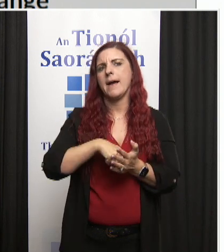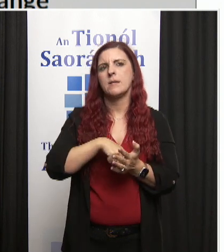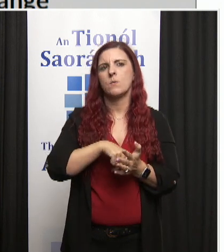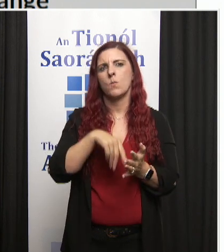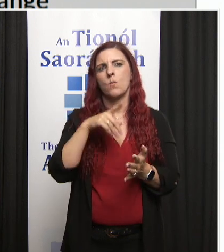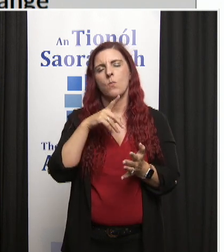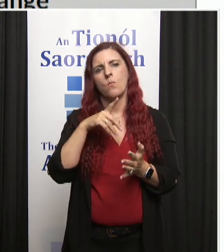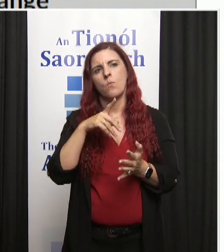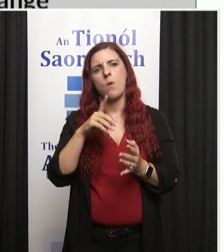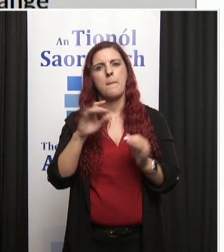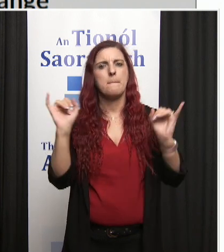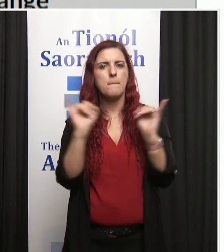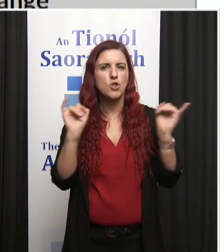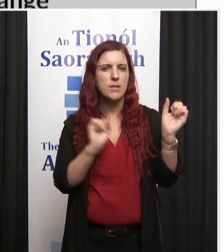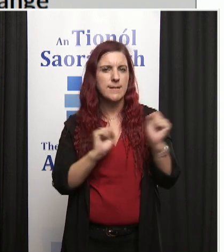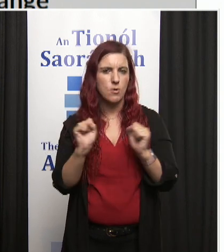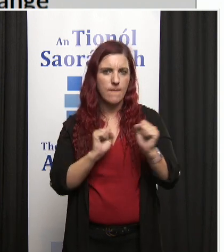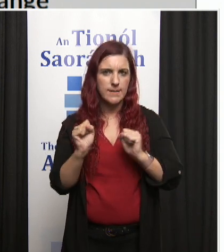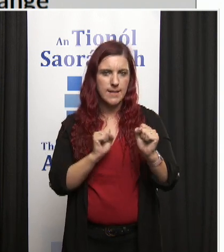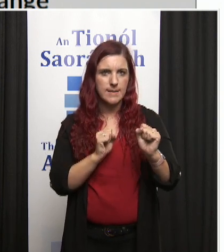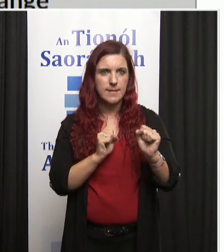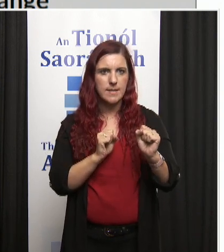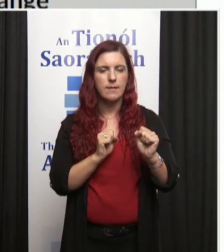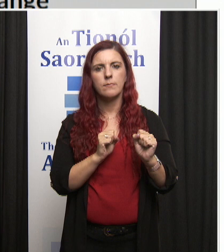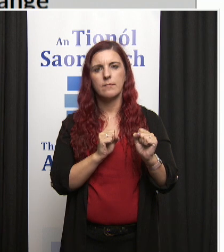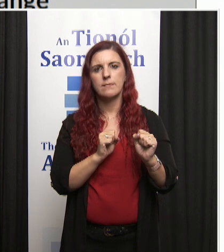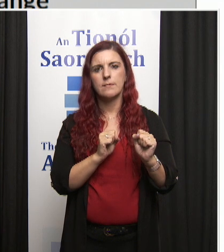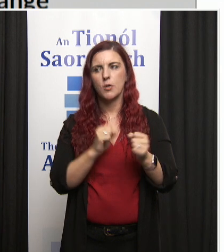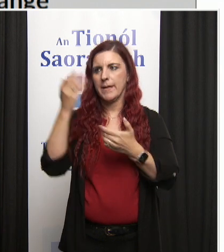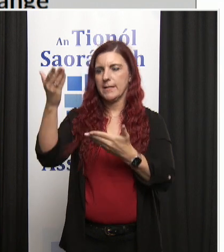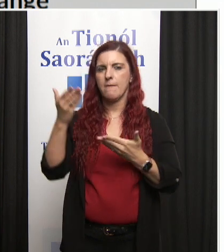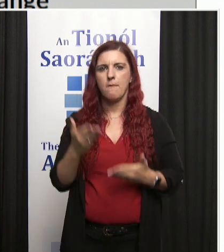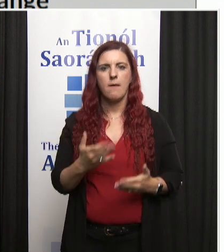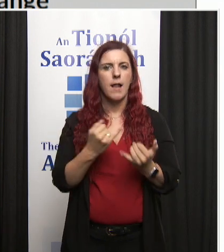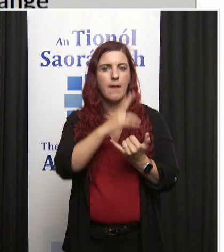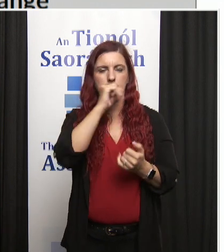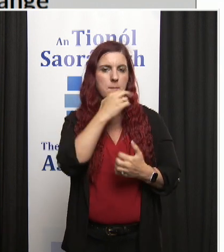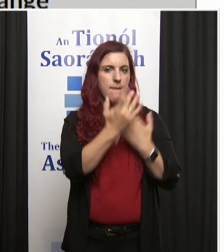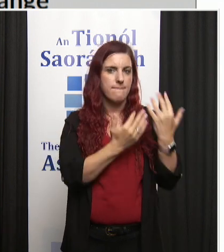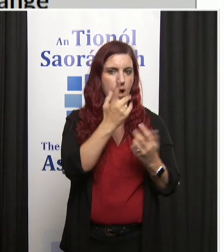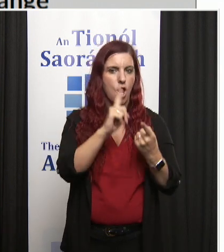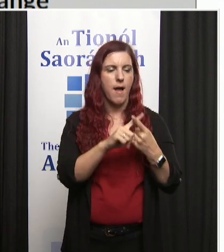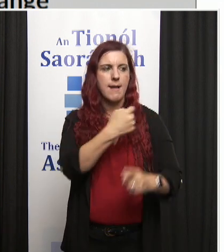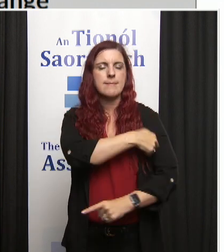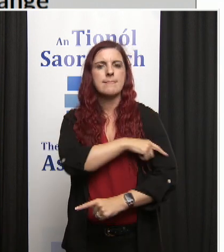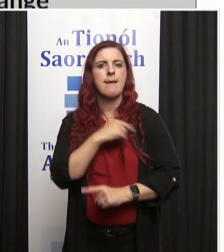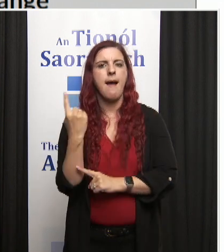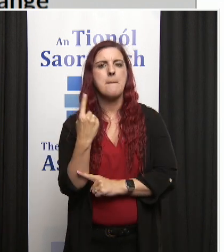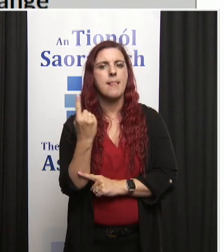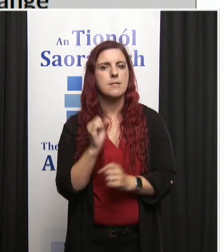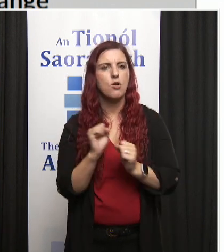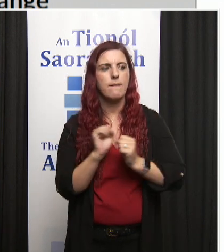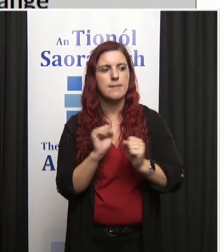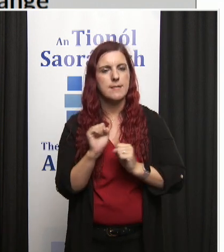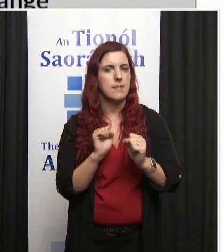was emergency services to be devolved, such as fire and ambulance services, presumably as